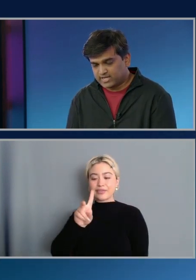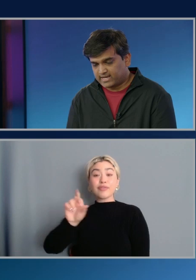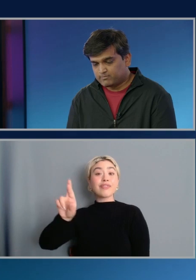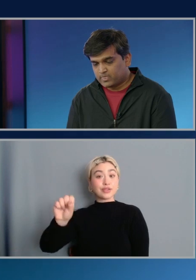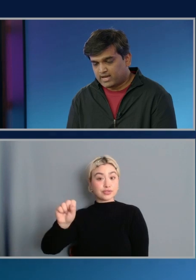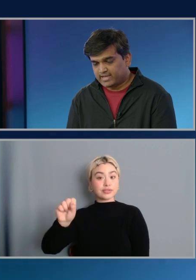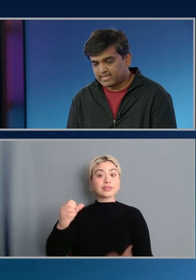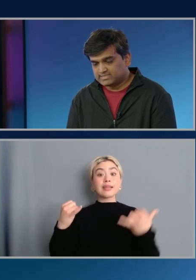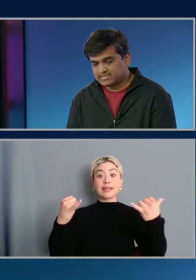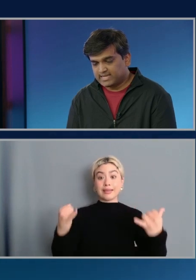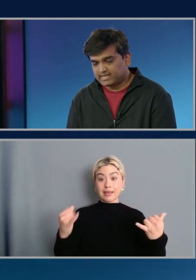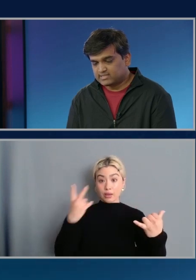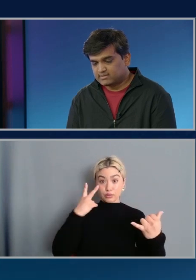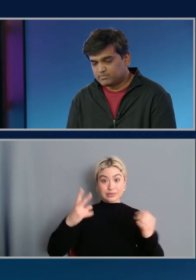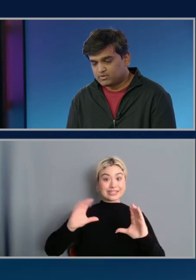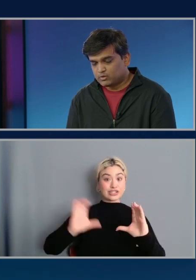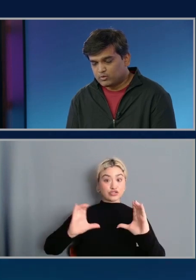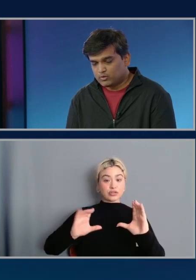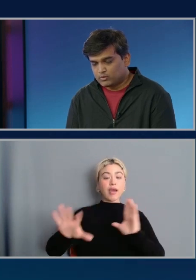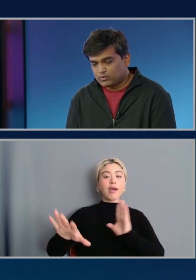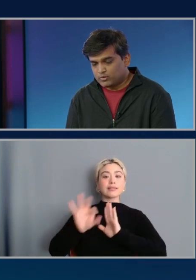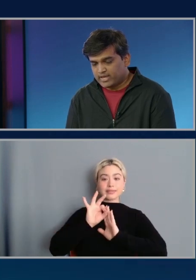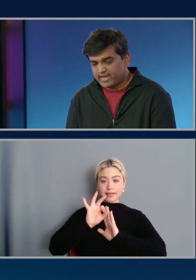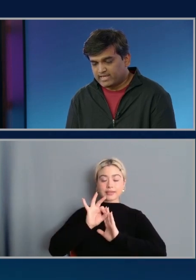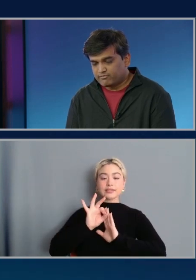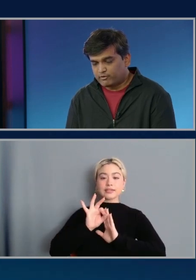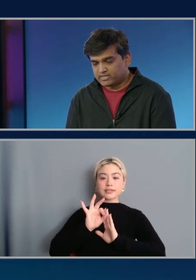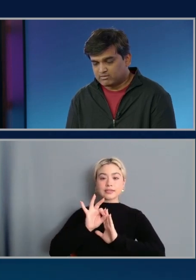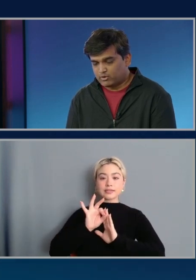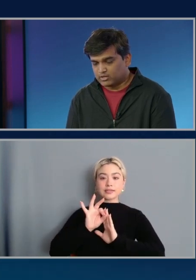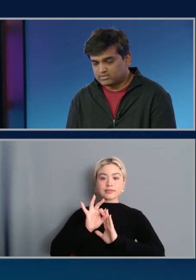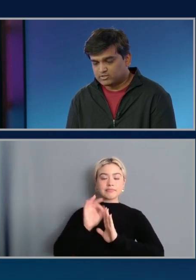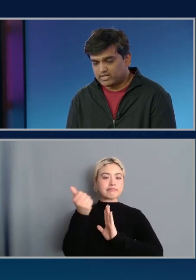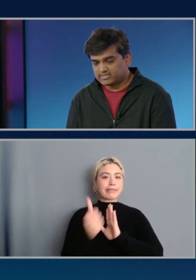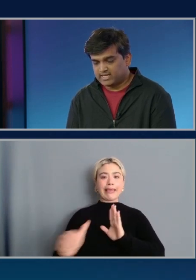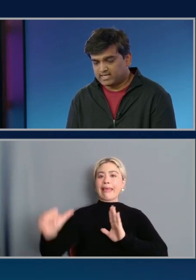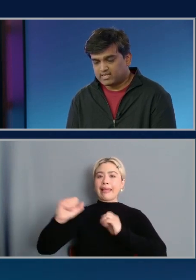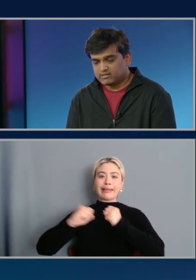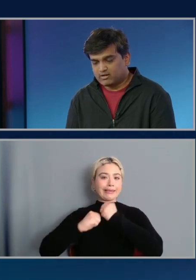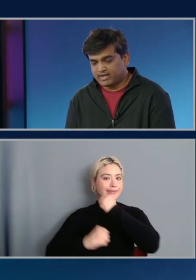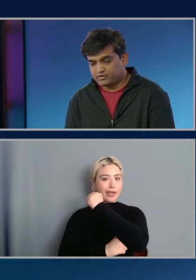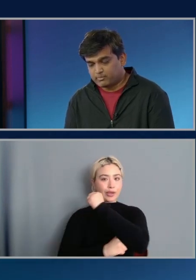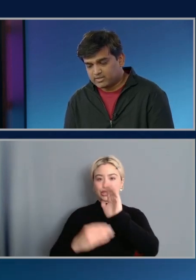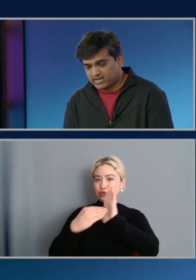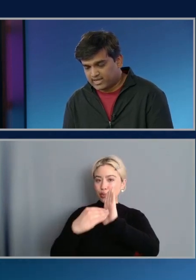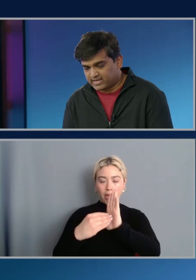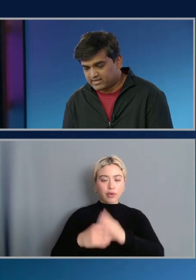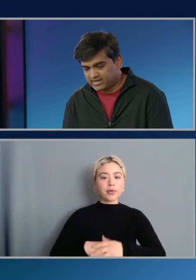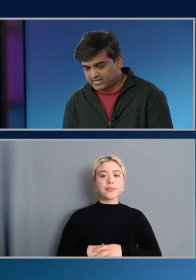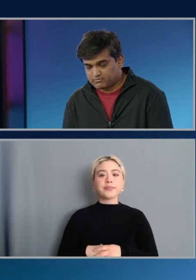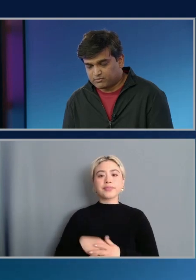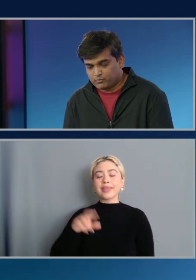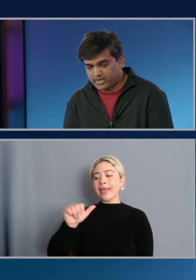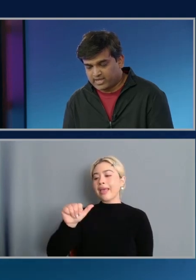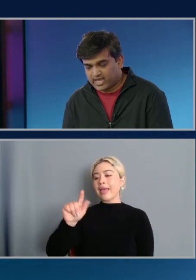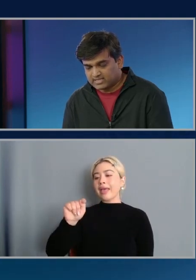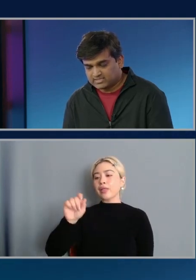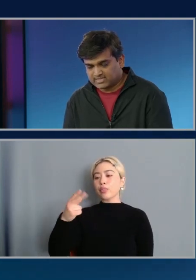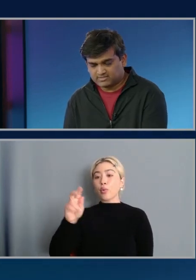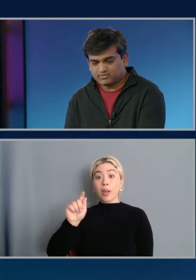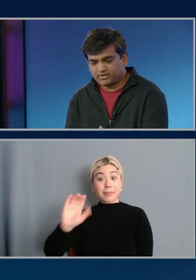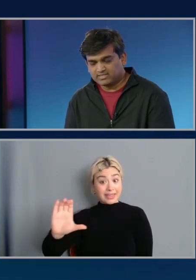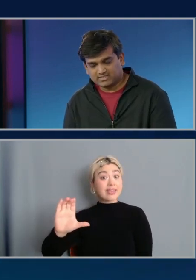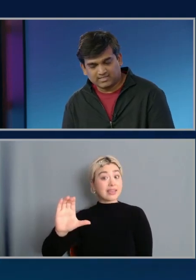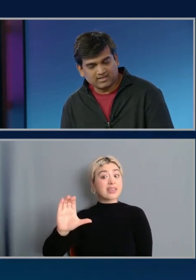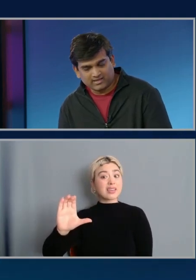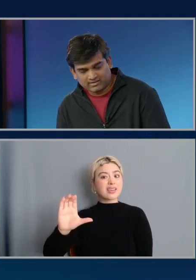this chat, I can select any foundational model. So let's say Anthropic, and I think we